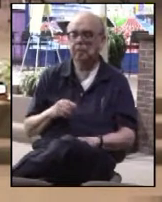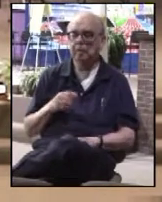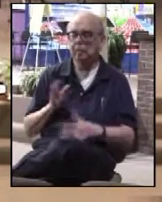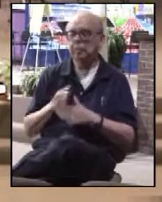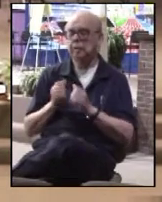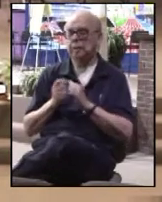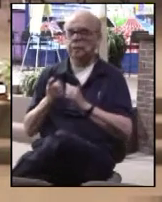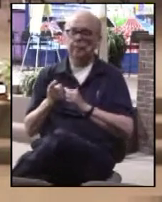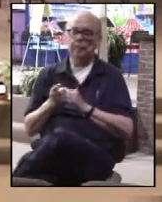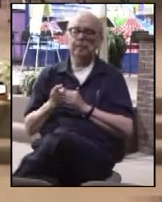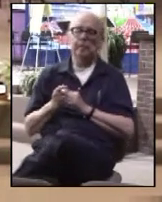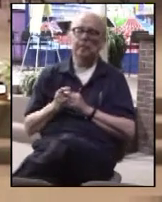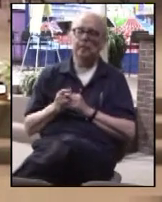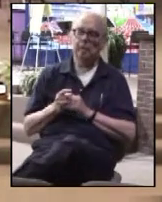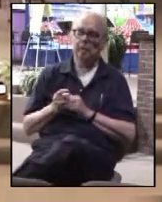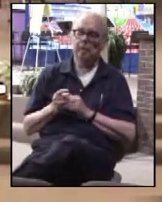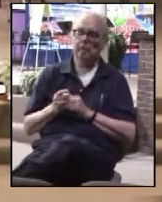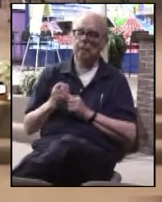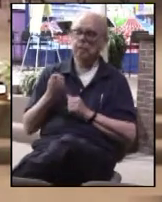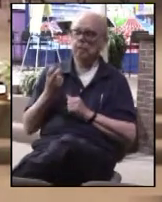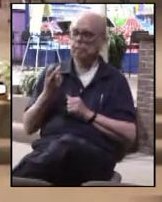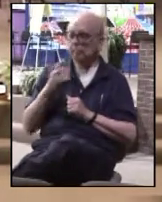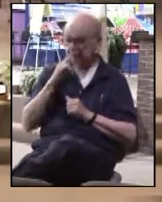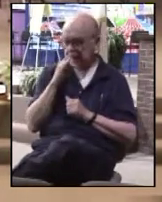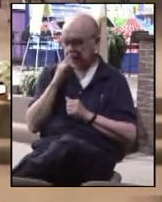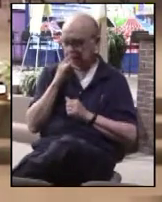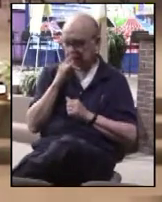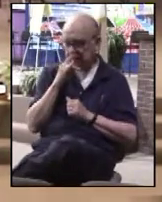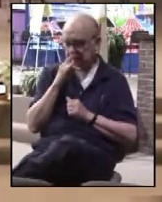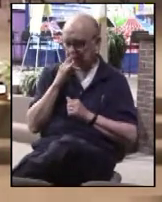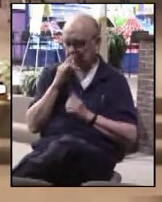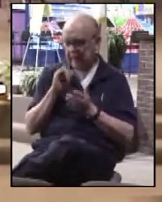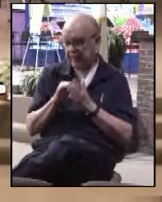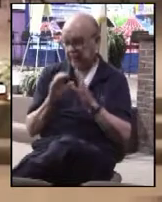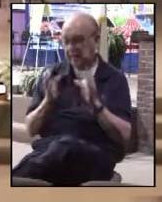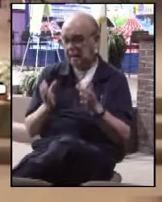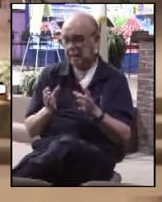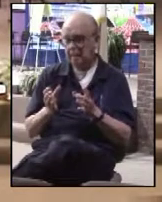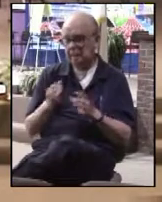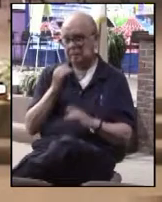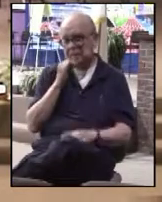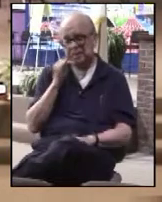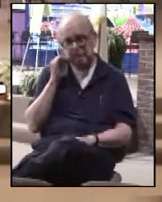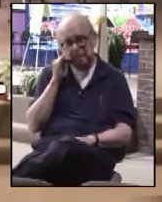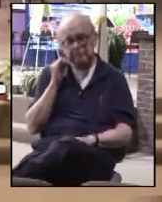share with you there were 12 kids in that class yesterday